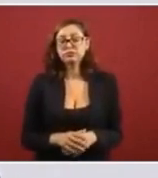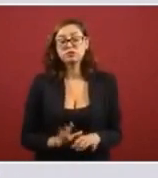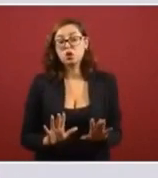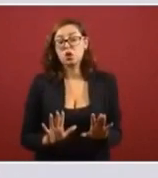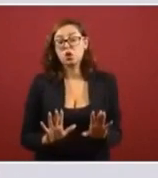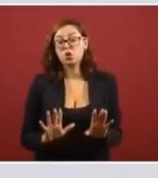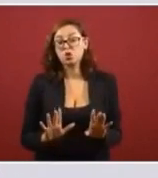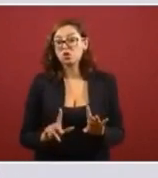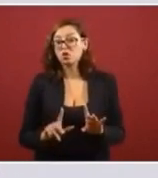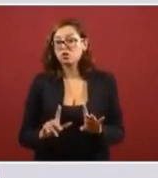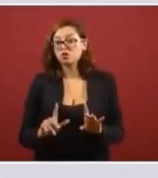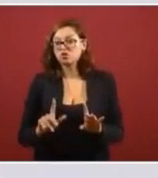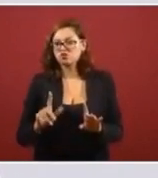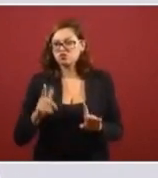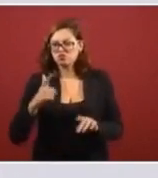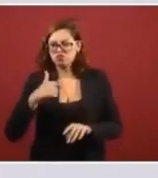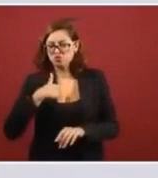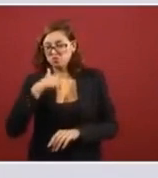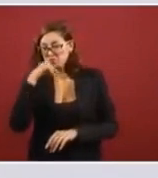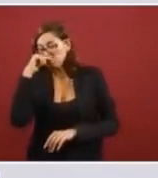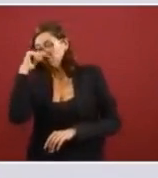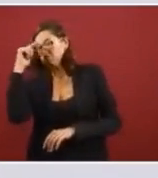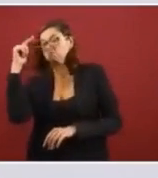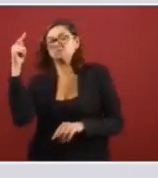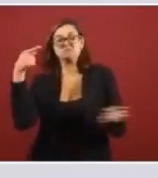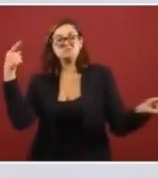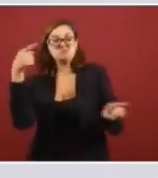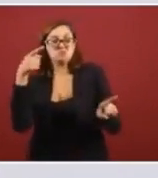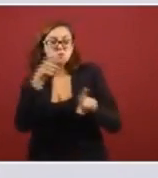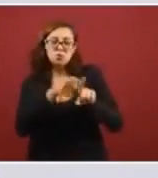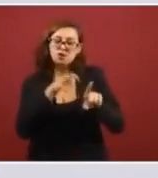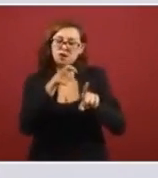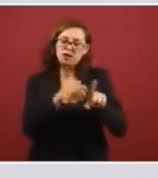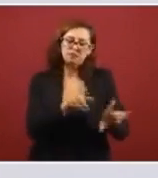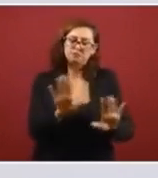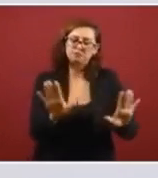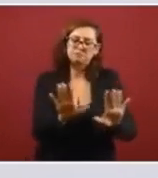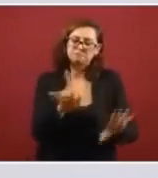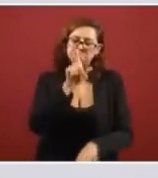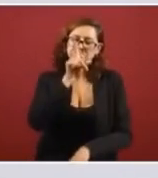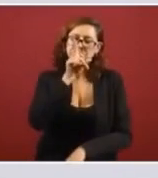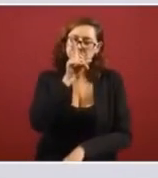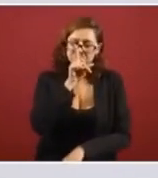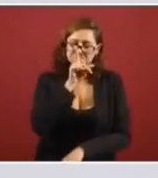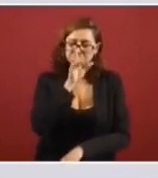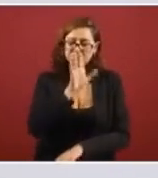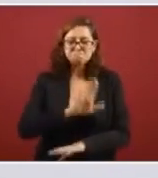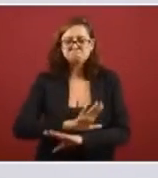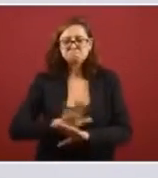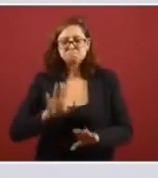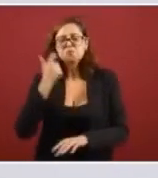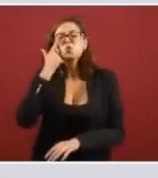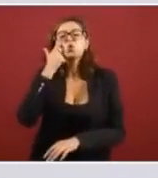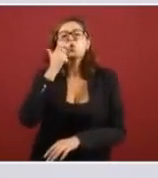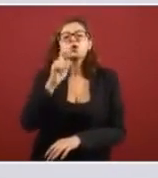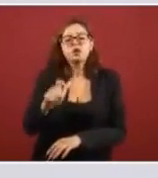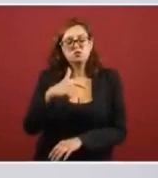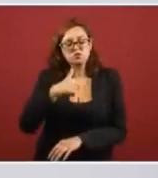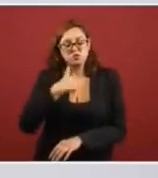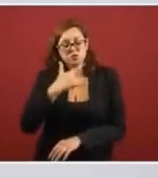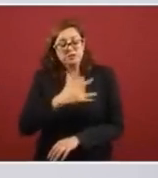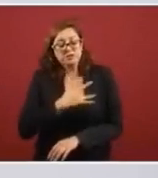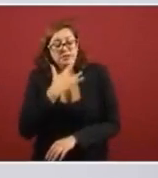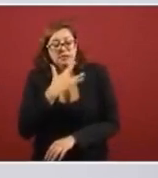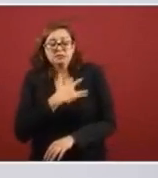don't want it to be taken as a actively prepotent but I'm just saying that